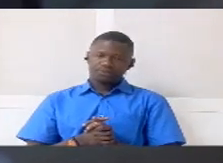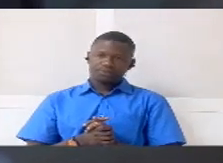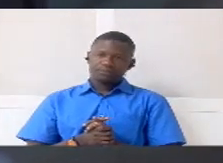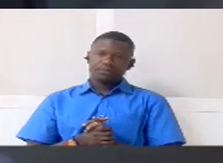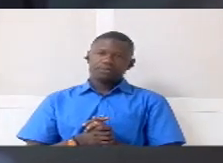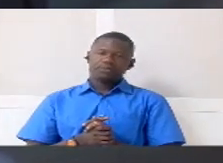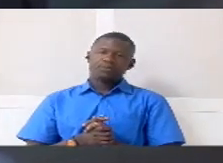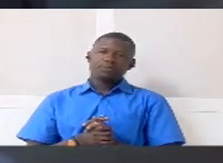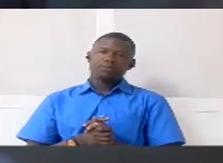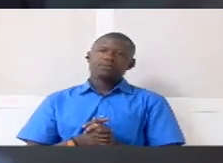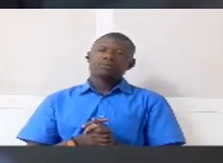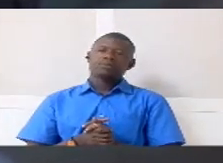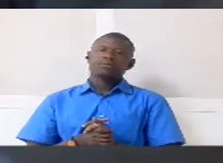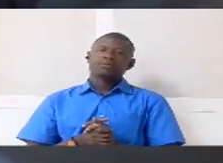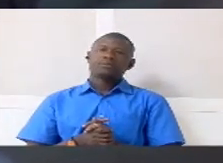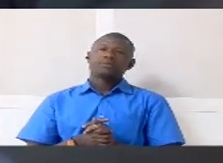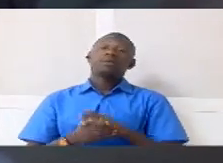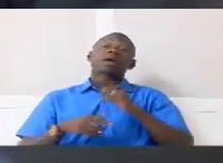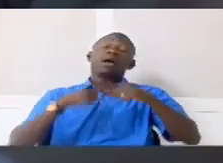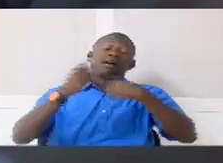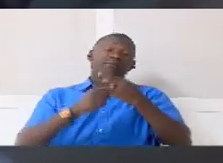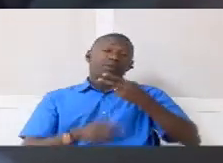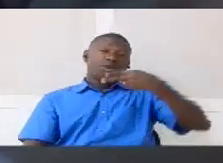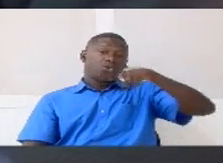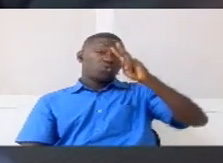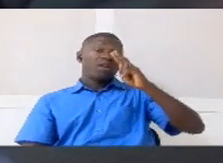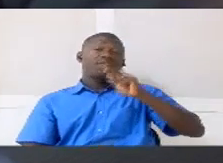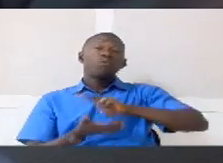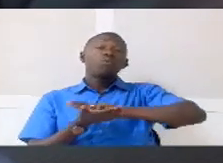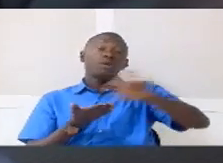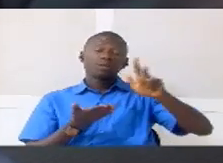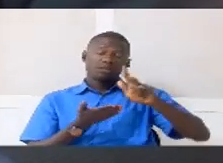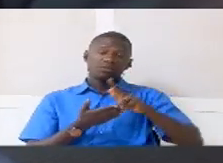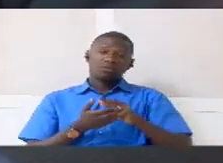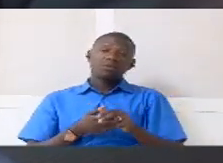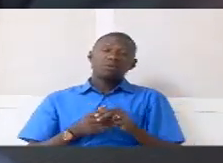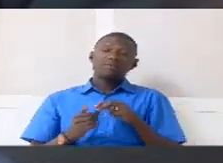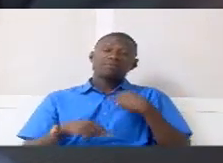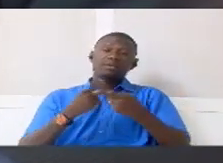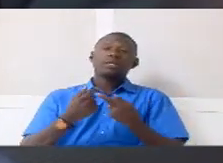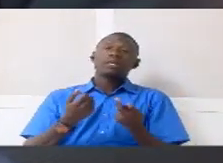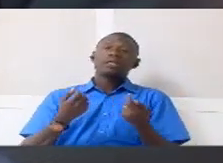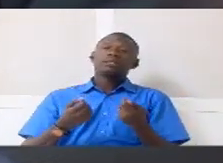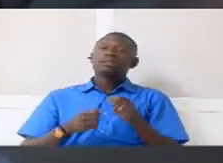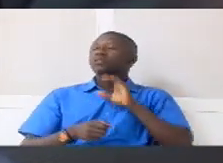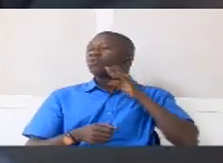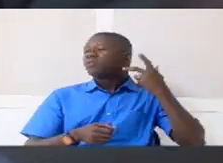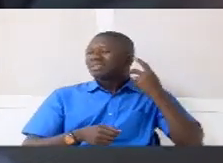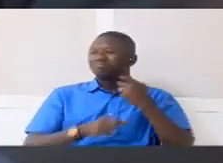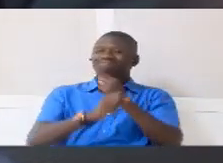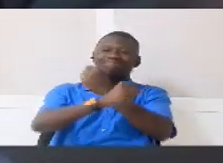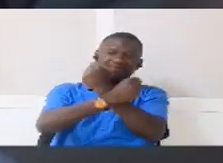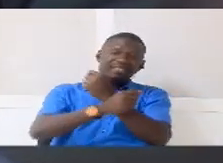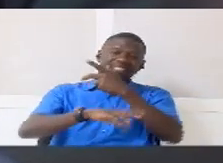After nearly 12 weeks of observing the lockdown measures, and not knowing how long